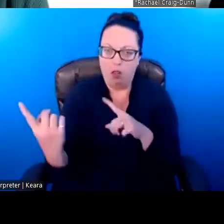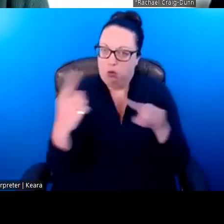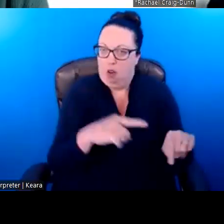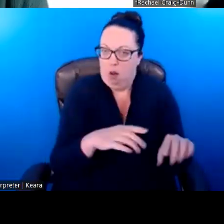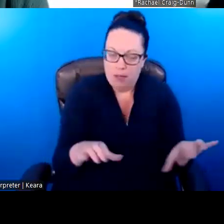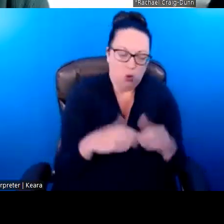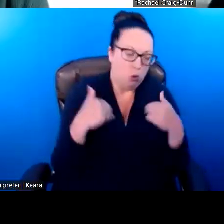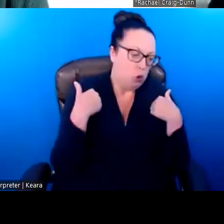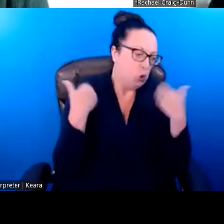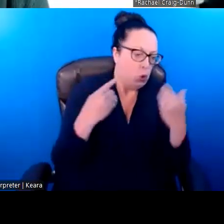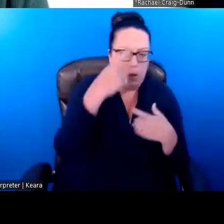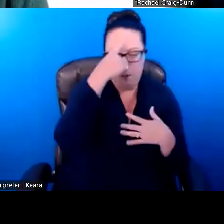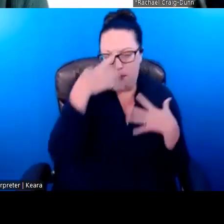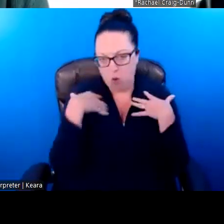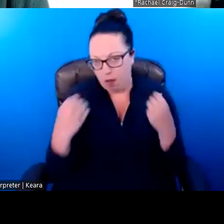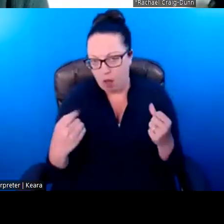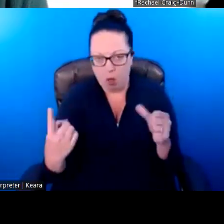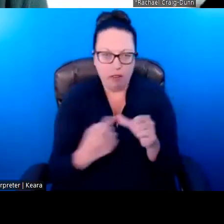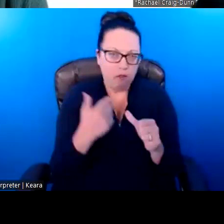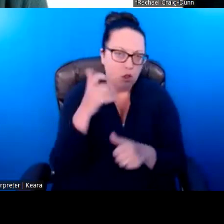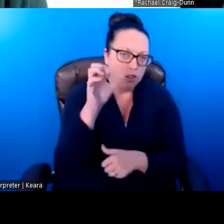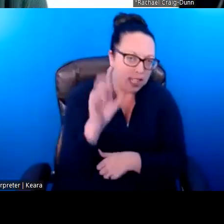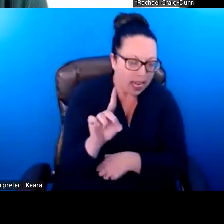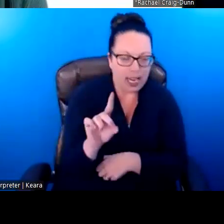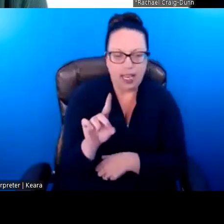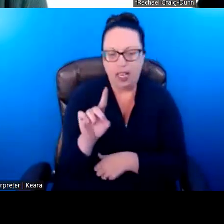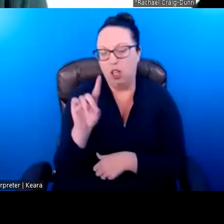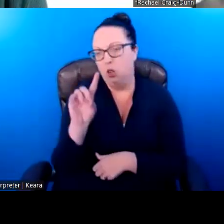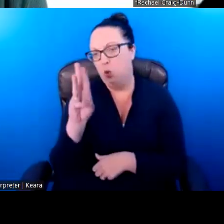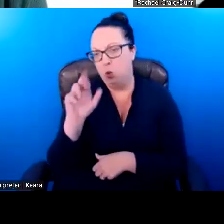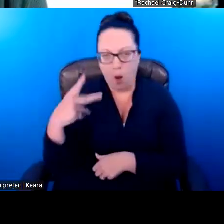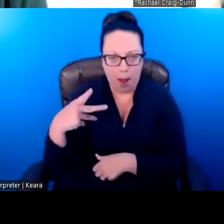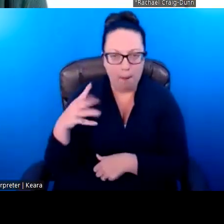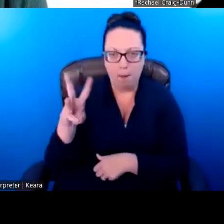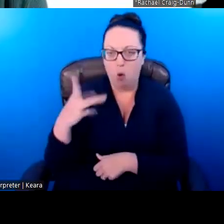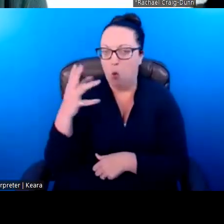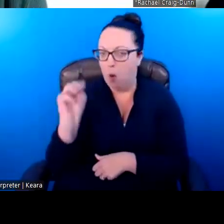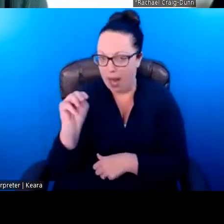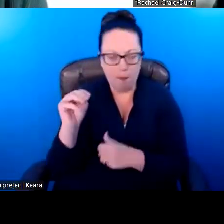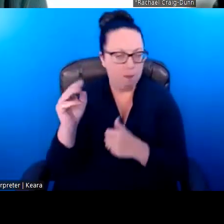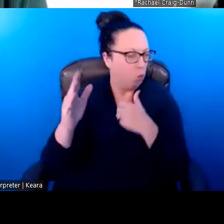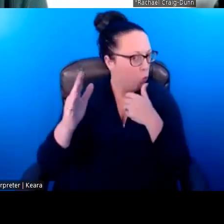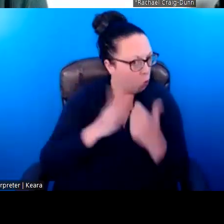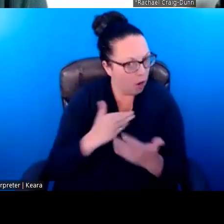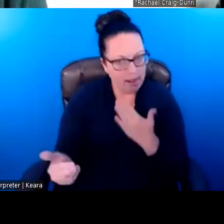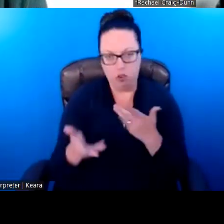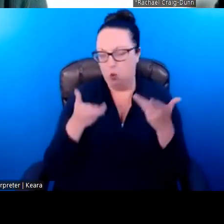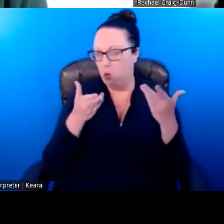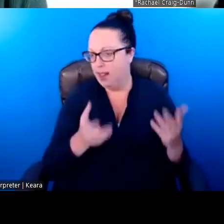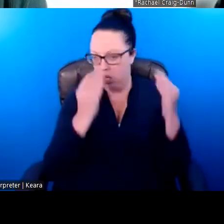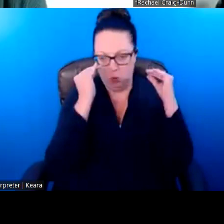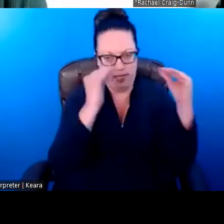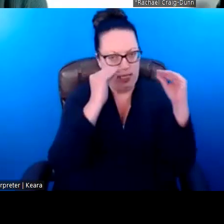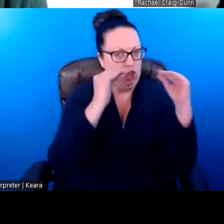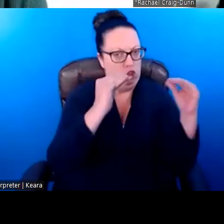aid, you know, RAP, WAM, whatever. We're there to educate them because we are big